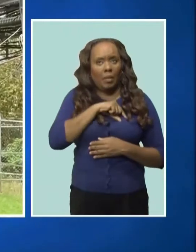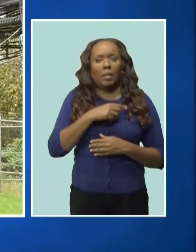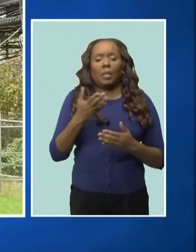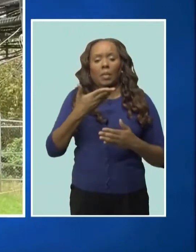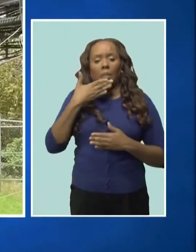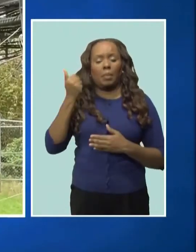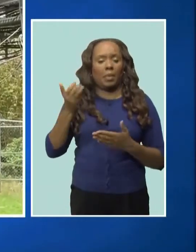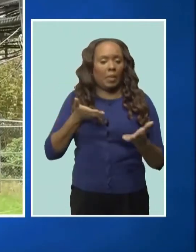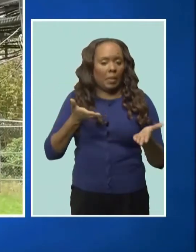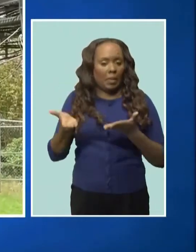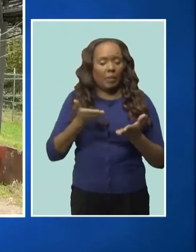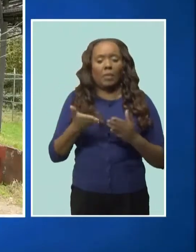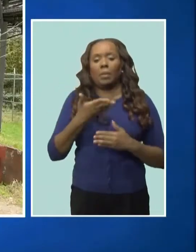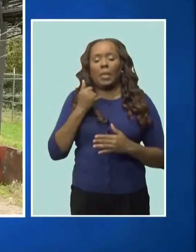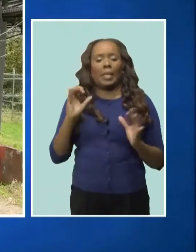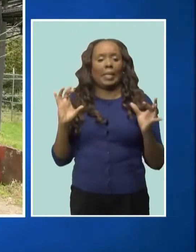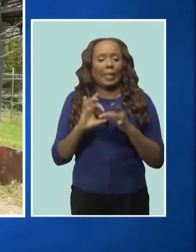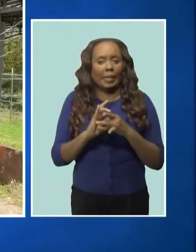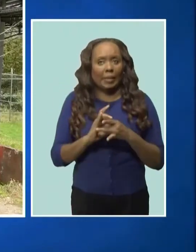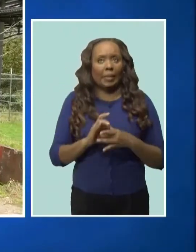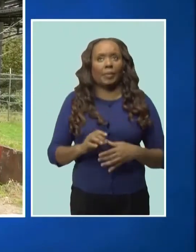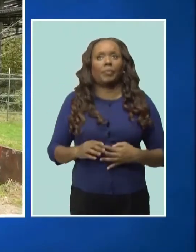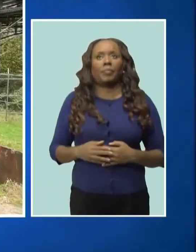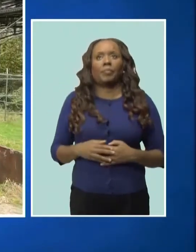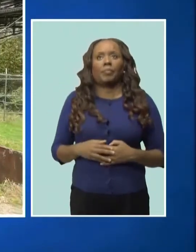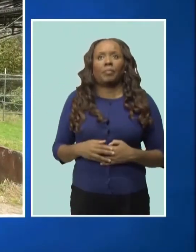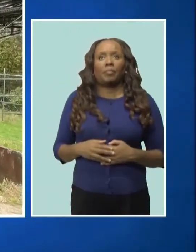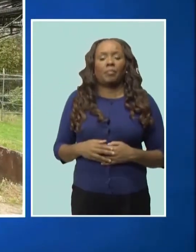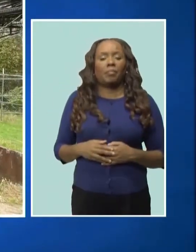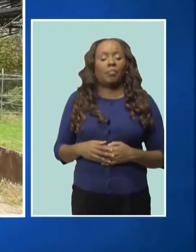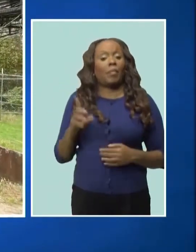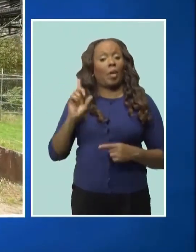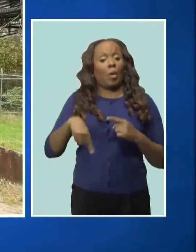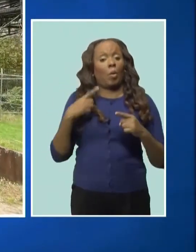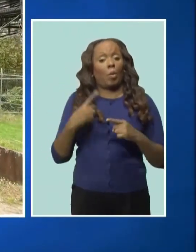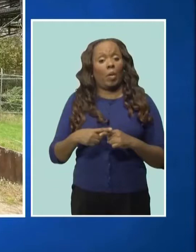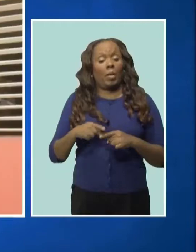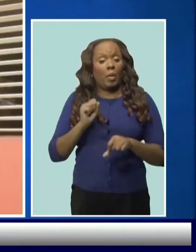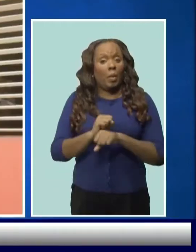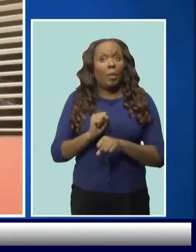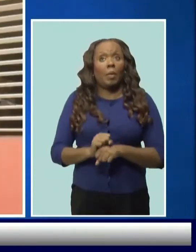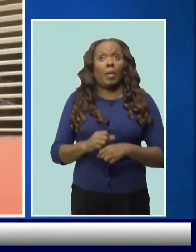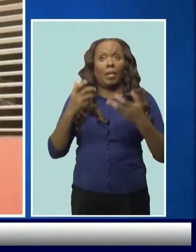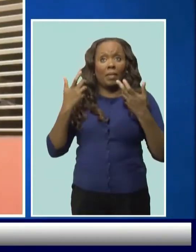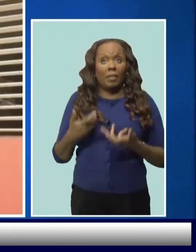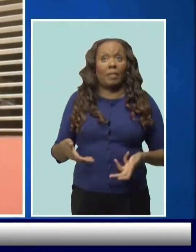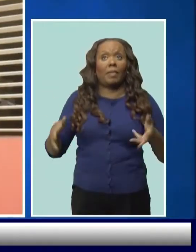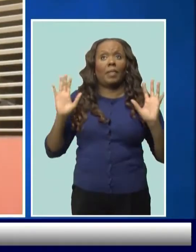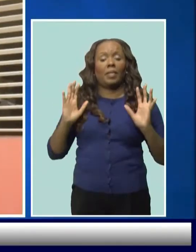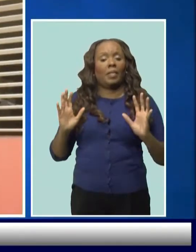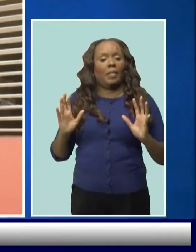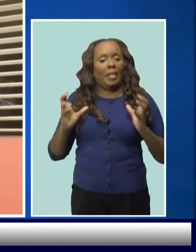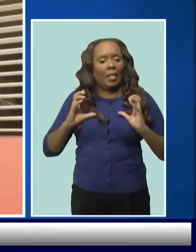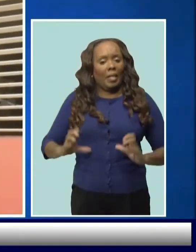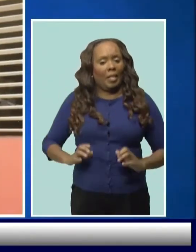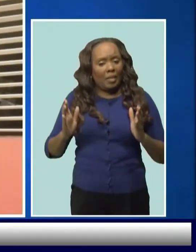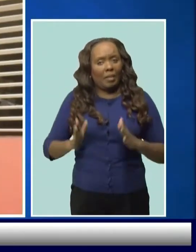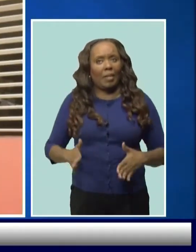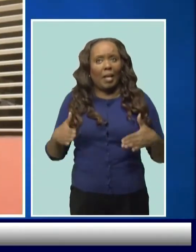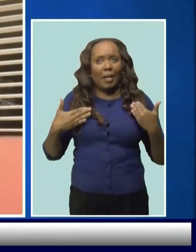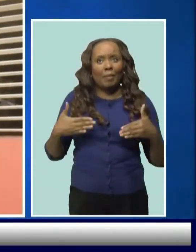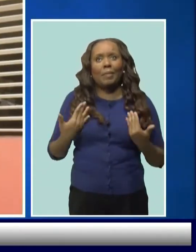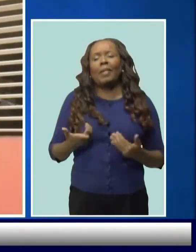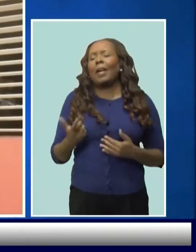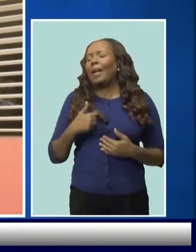service, better connection and better service. Please feel good that when you go there and do a job and it complete and the customers are happy, then I go home and